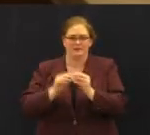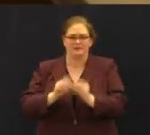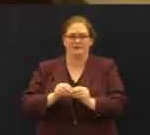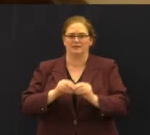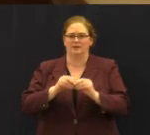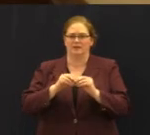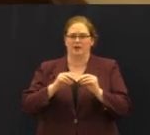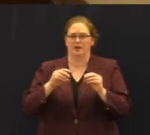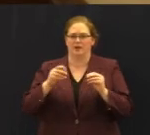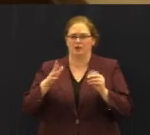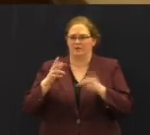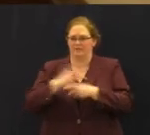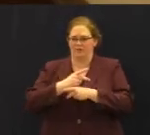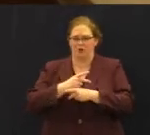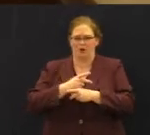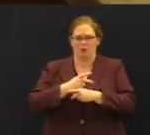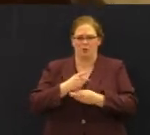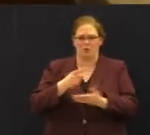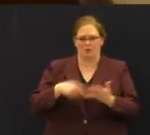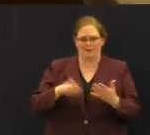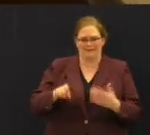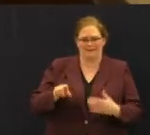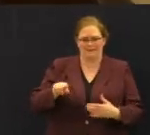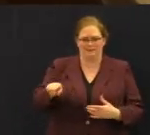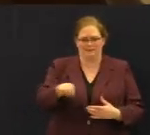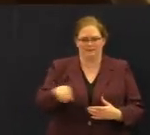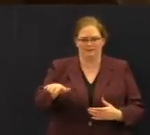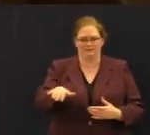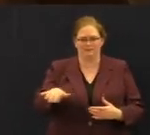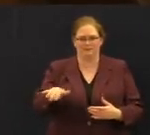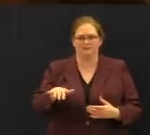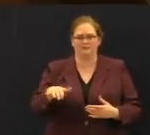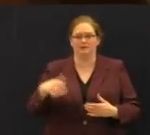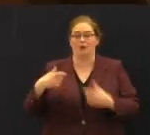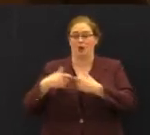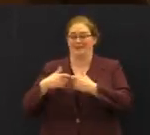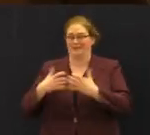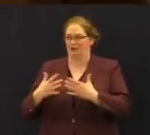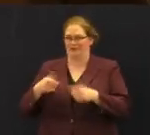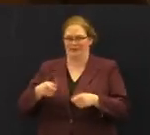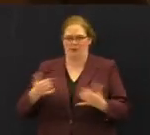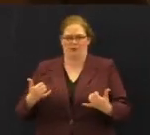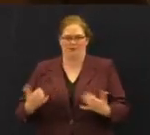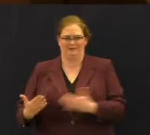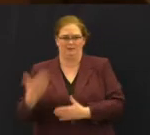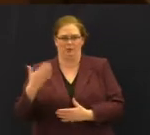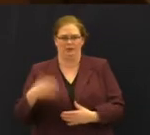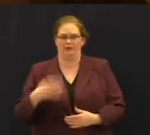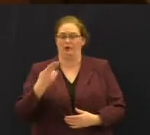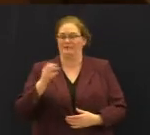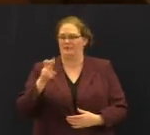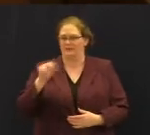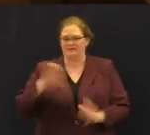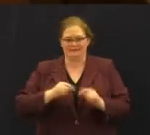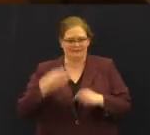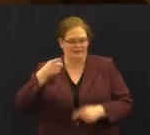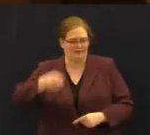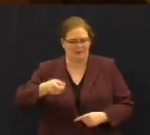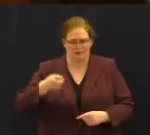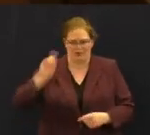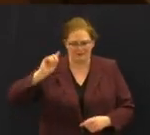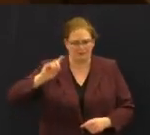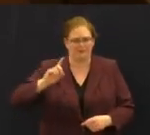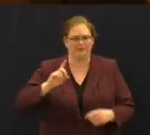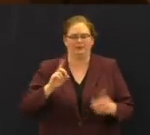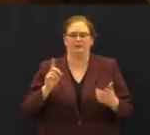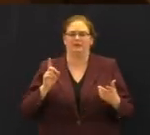just kind of figuring out what their needs are going to be. Our electricians are down there this morning, as Margie mentioned. Our HVAC team was down there last week. There's